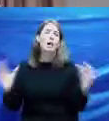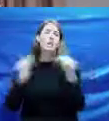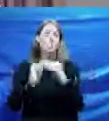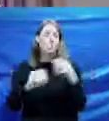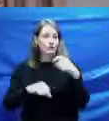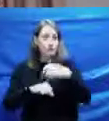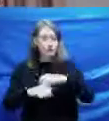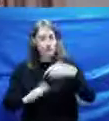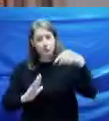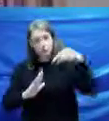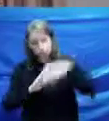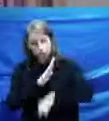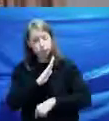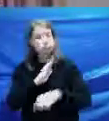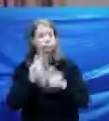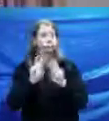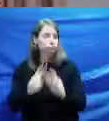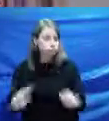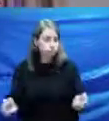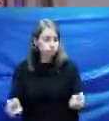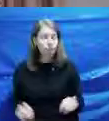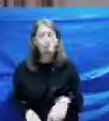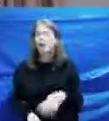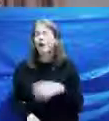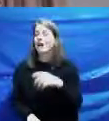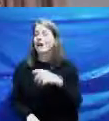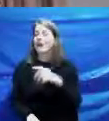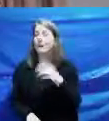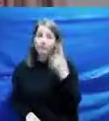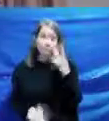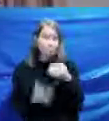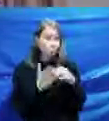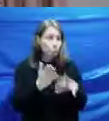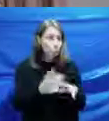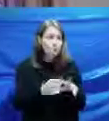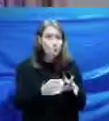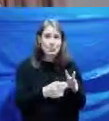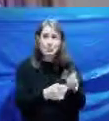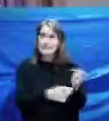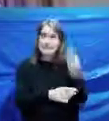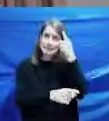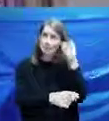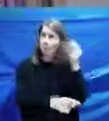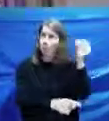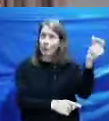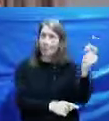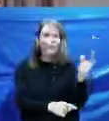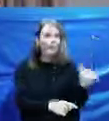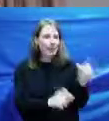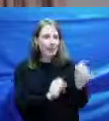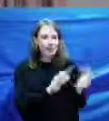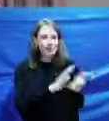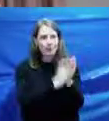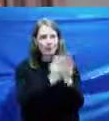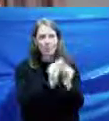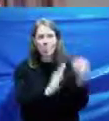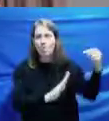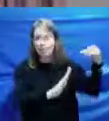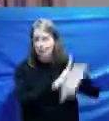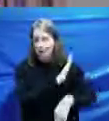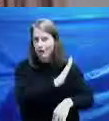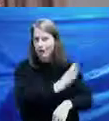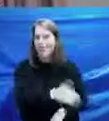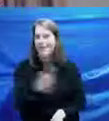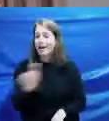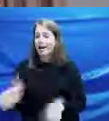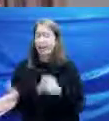Go even deeper with students who got it, you know, right away. But for kids who are still struggling, you don't have to just survive till Friday because